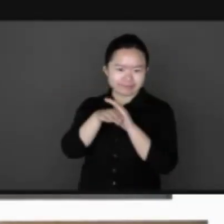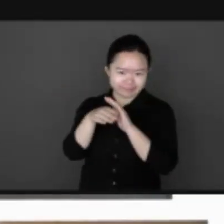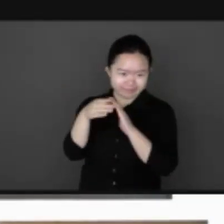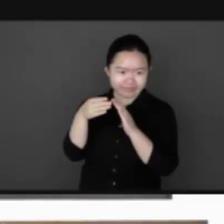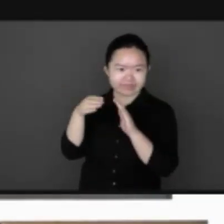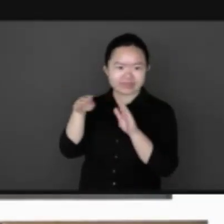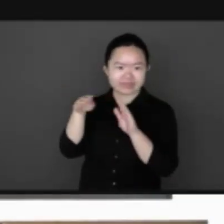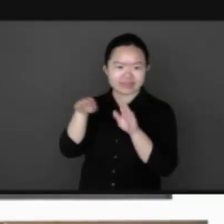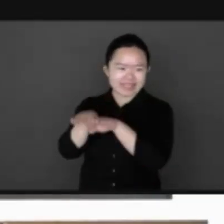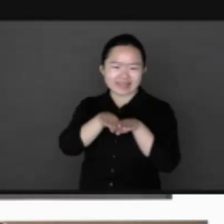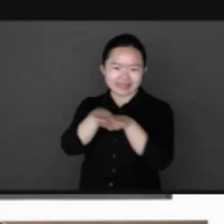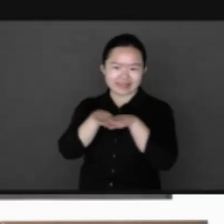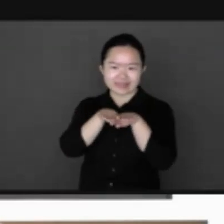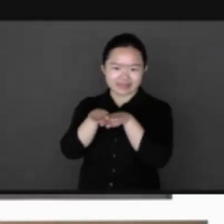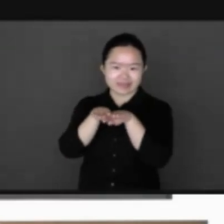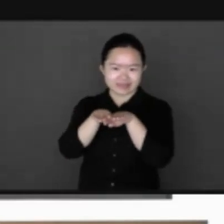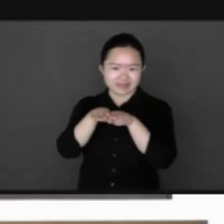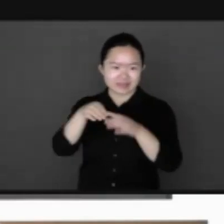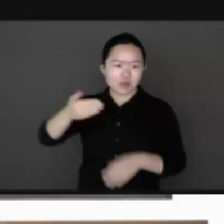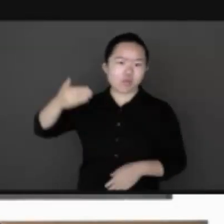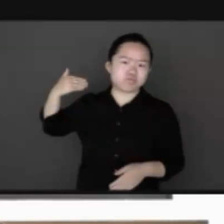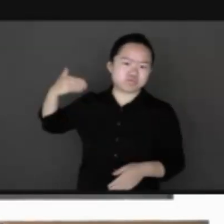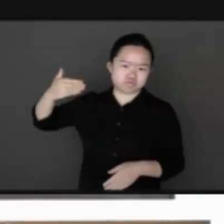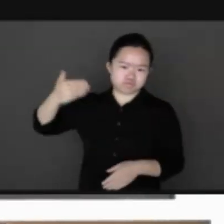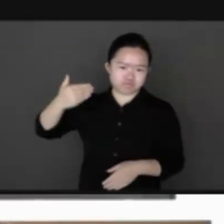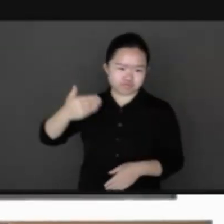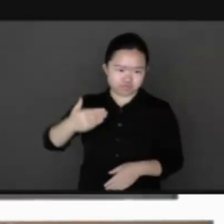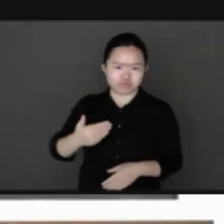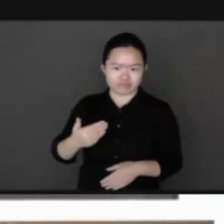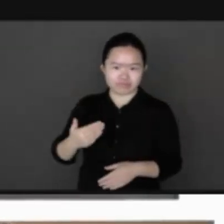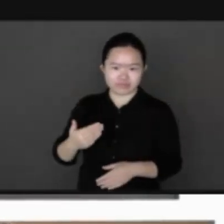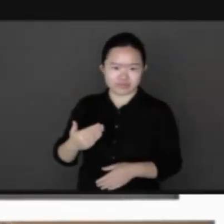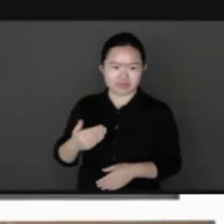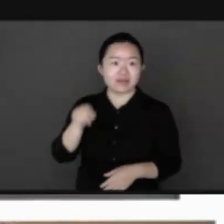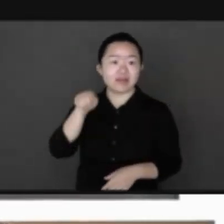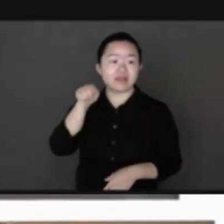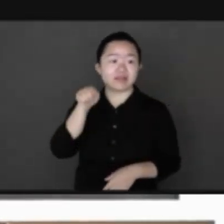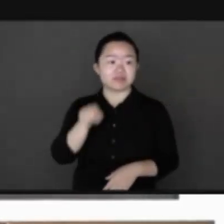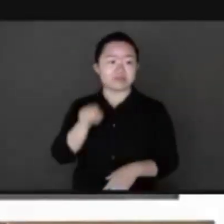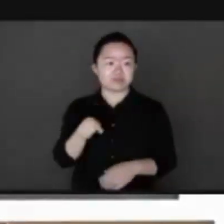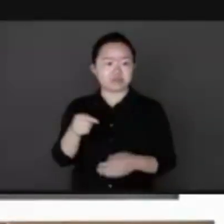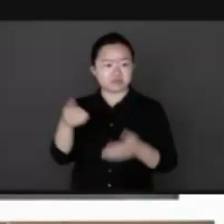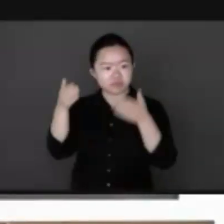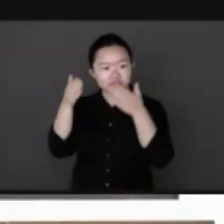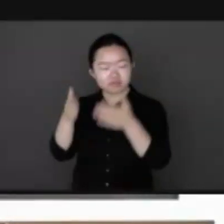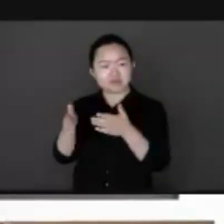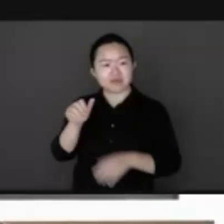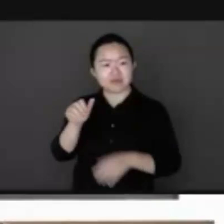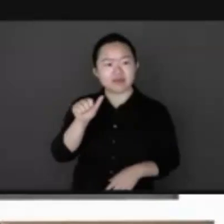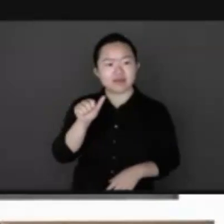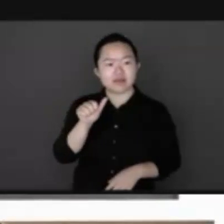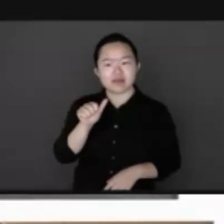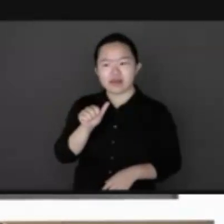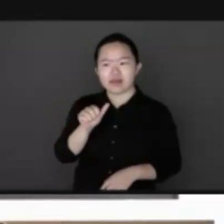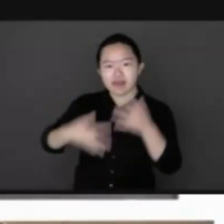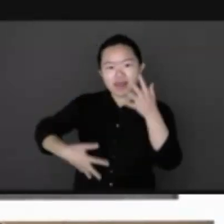301549 with the presumed conformance of the Web Accessibility Directive in Annex A. And in this annex, there is a lot of reference to the